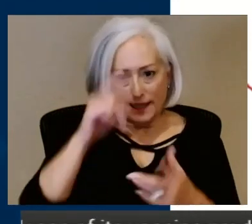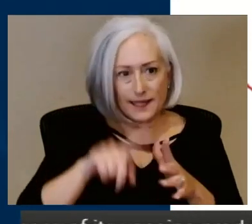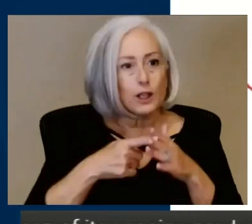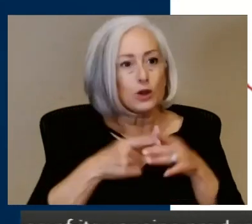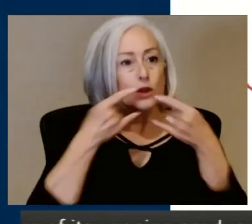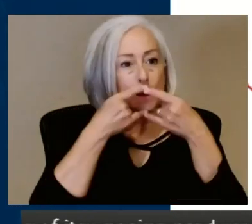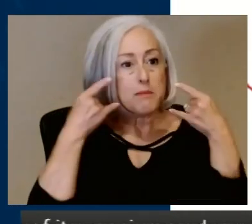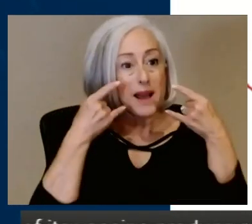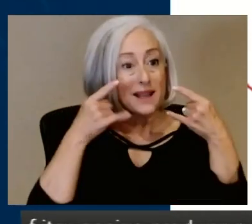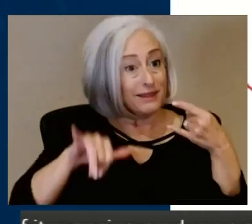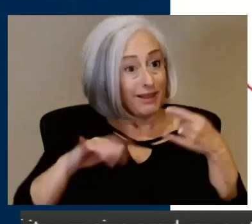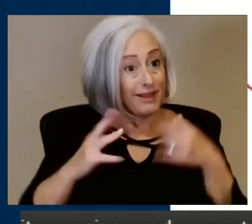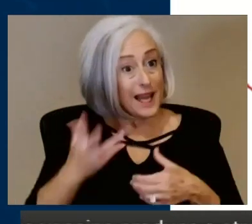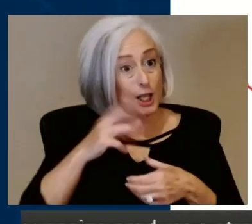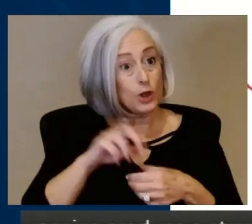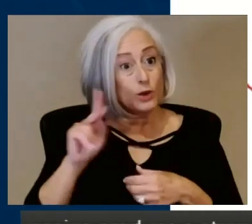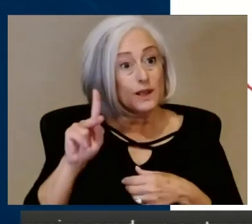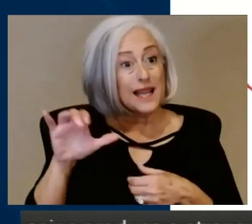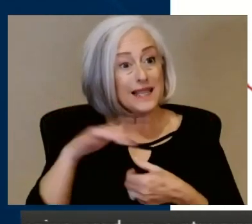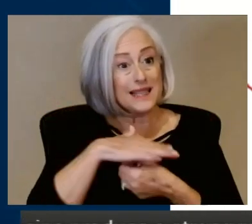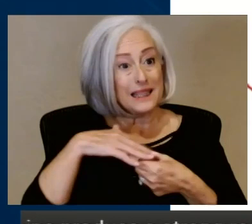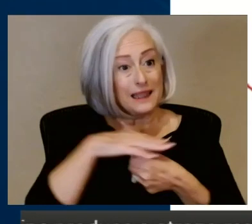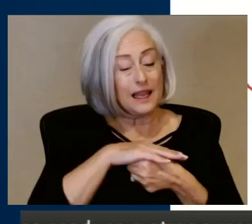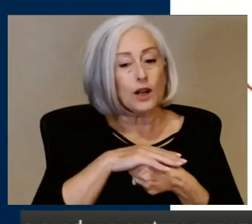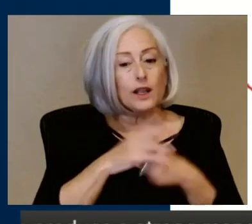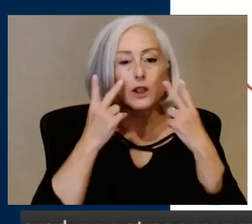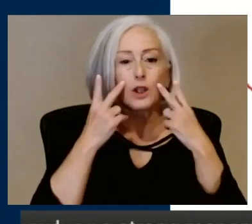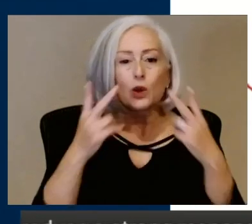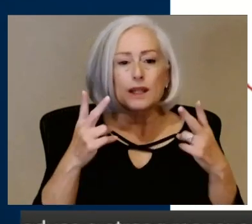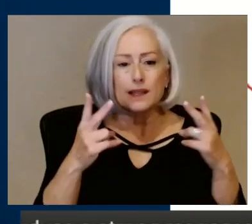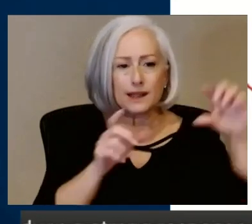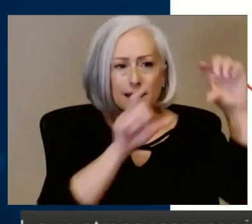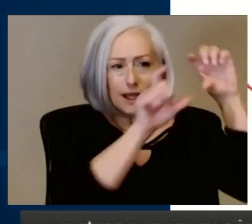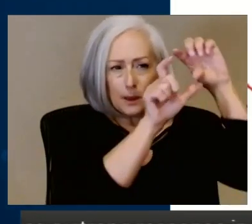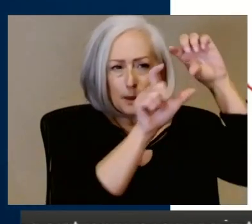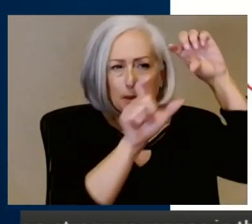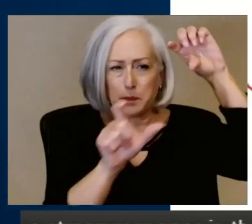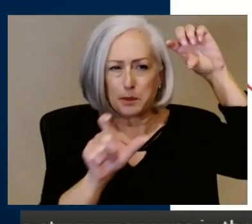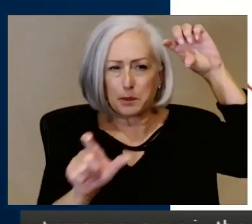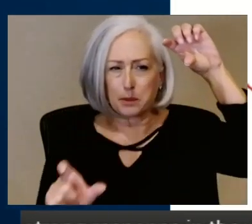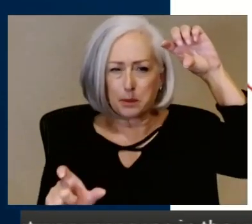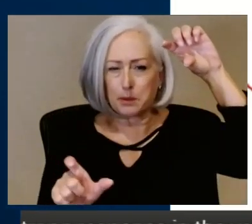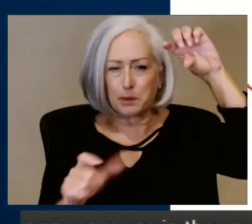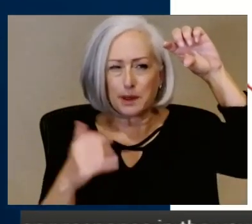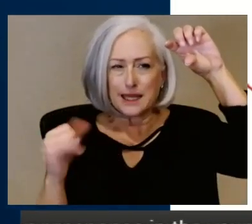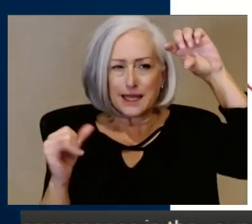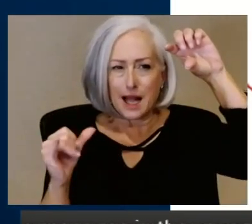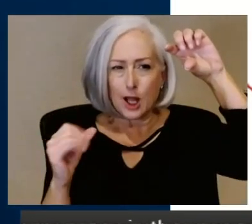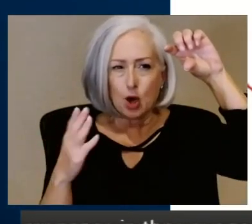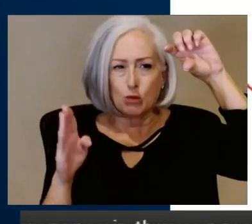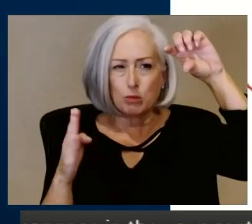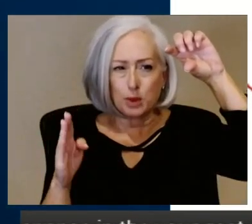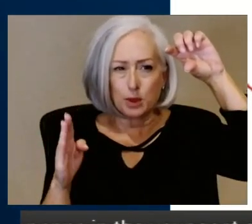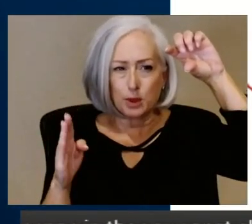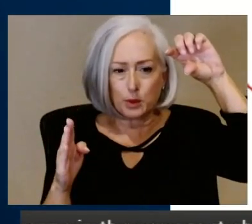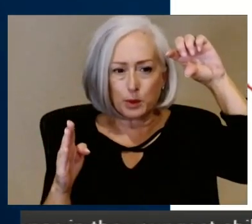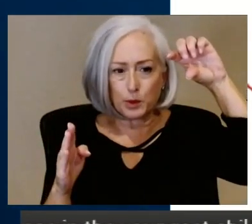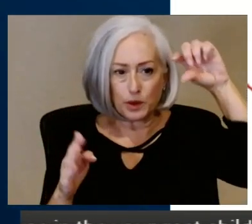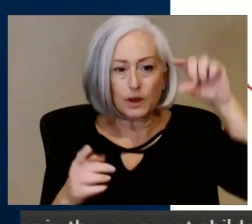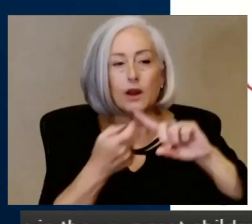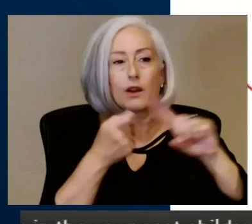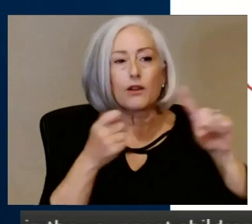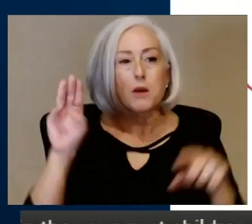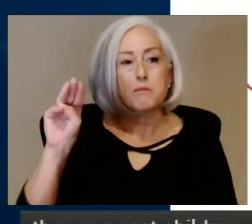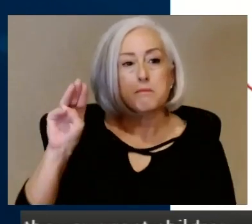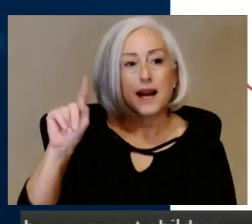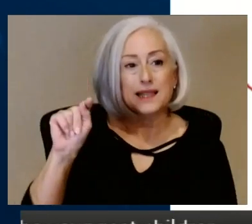Kansas City metro. You can see there's almost sort of a diagonal streak of yellow and blue that goes from Montana